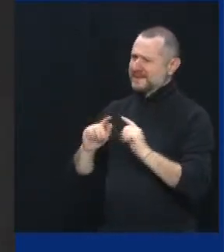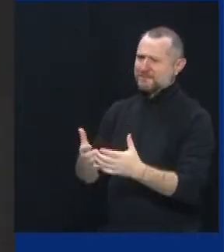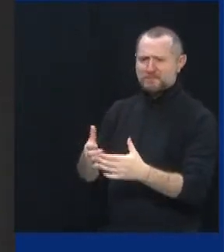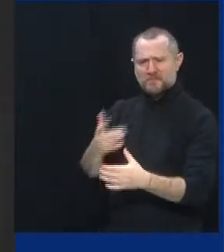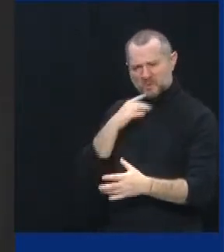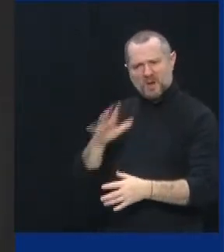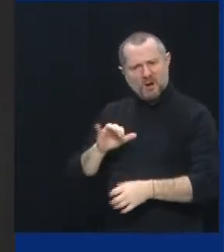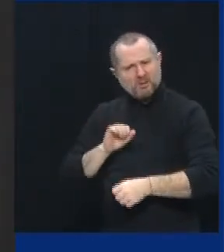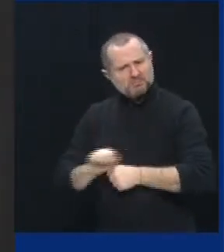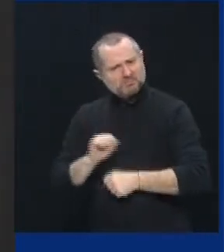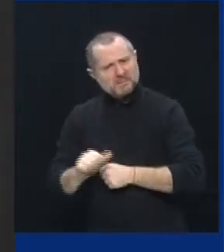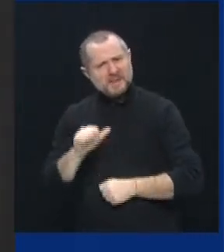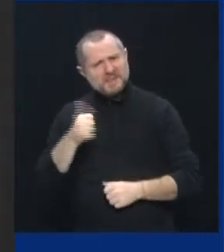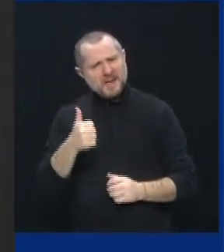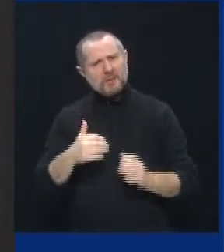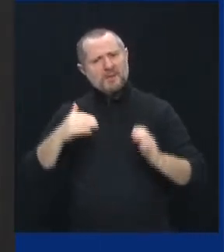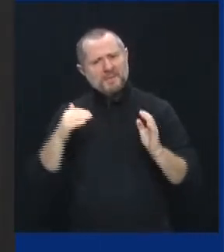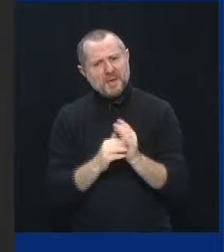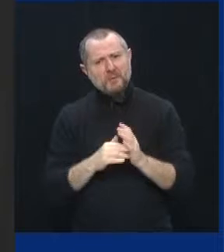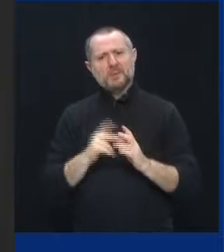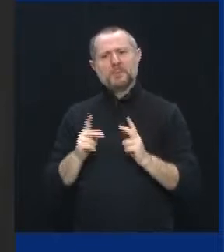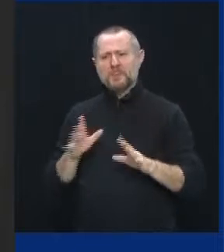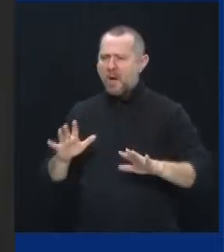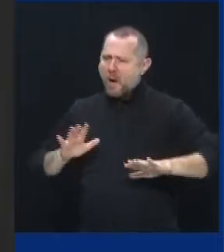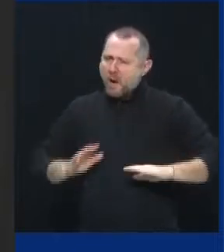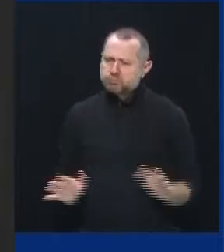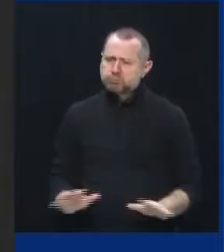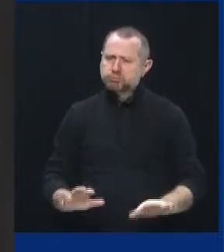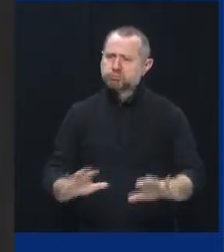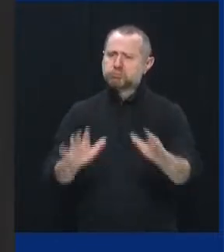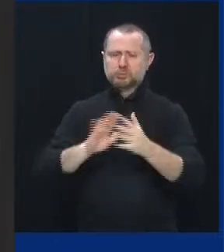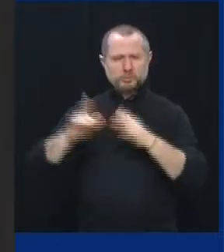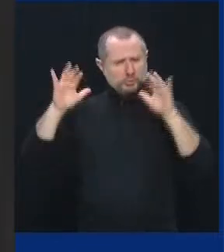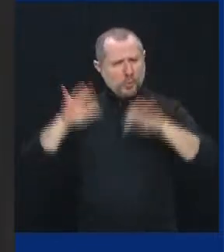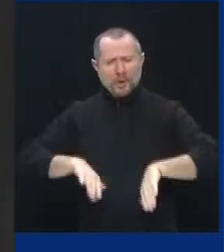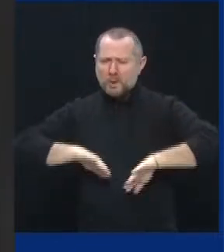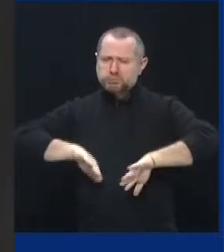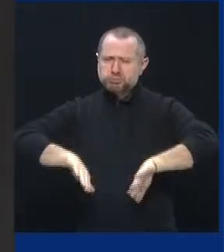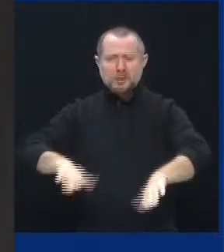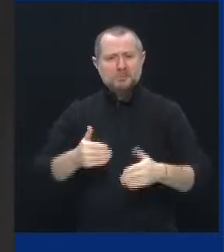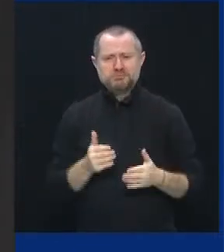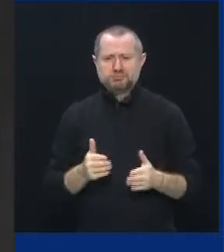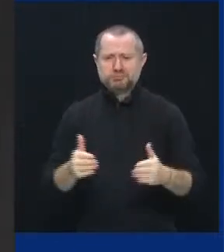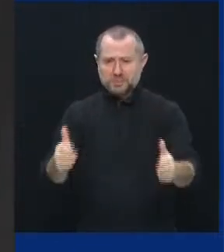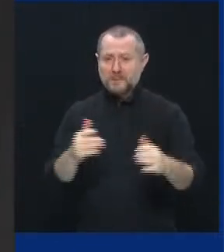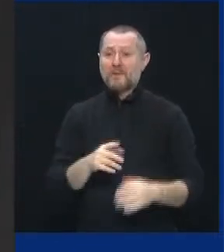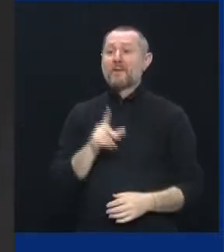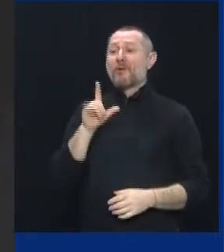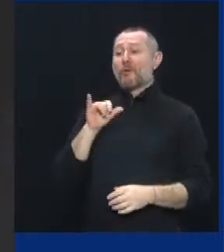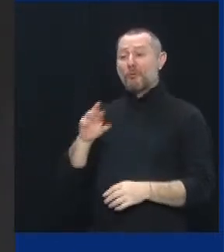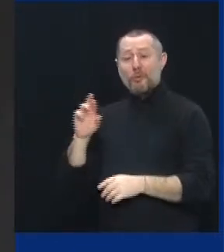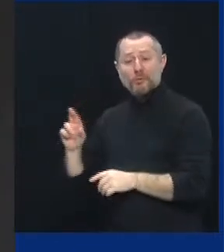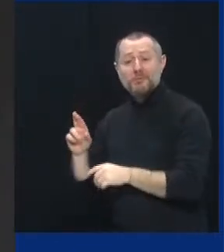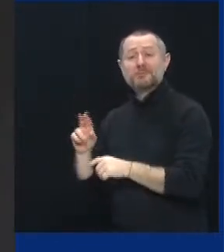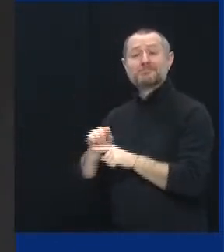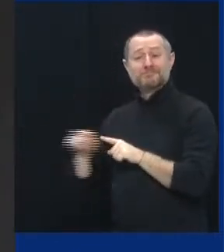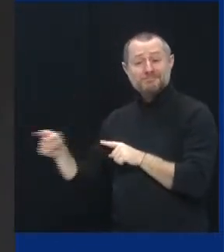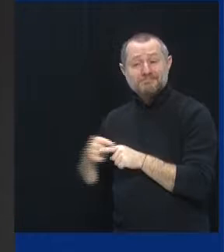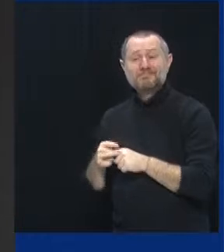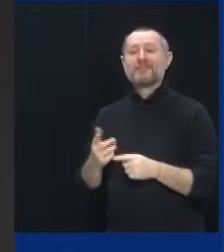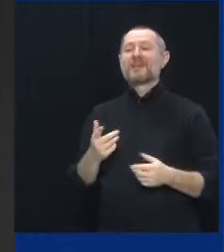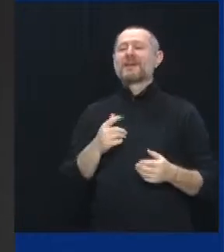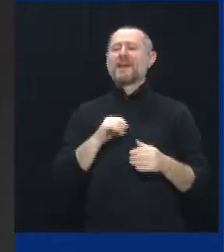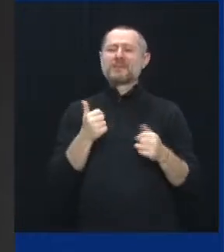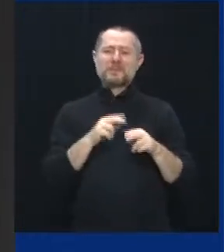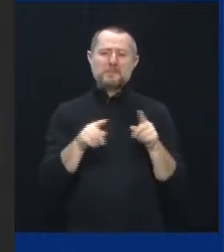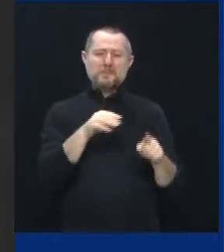clearing snow. Long Island Railroad approximately 2,000 and 1,600 approximately for Metro North. I also want to give a shout out to our